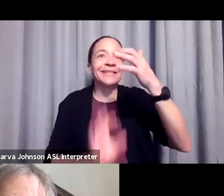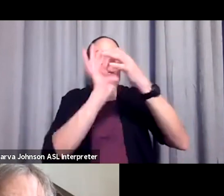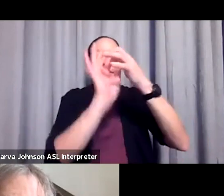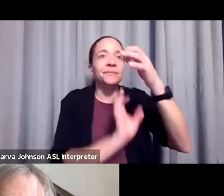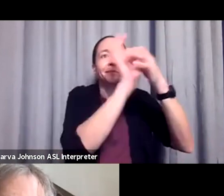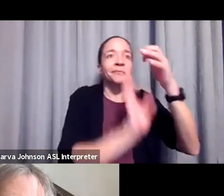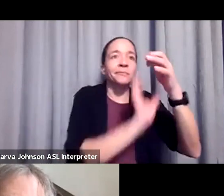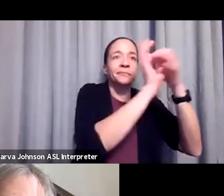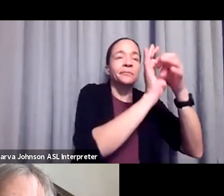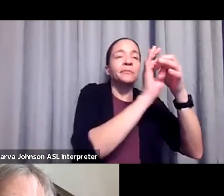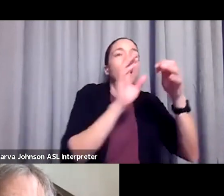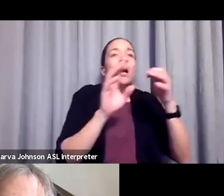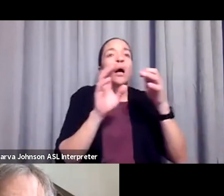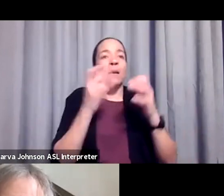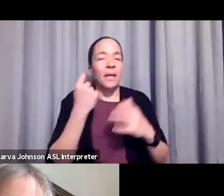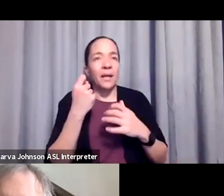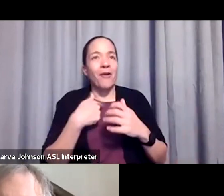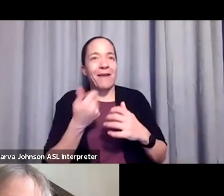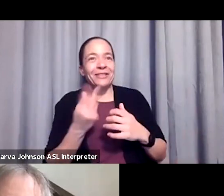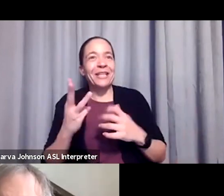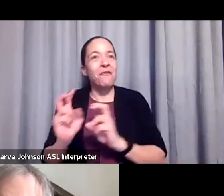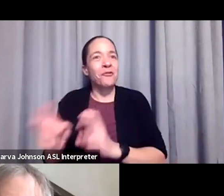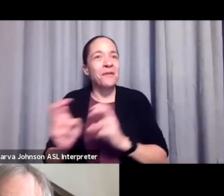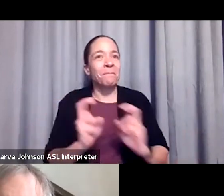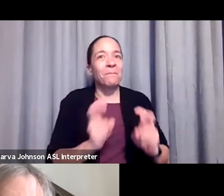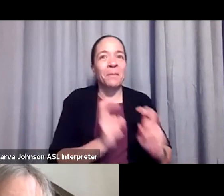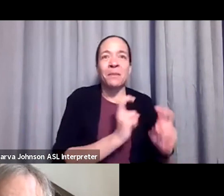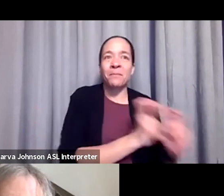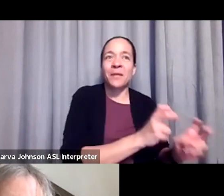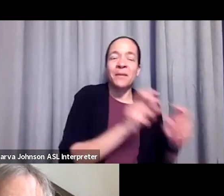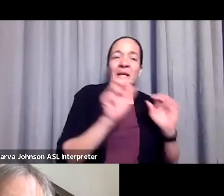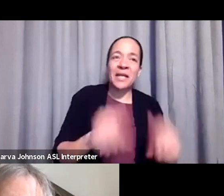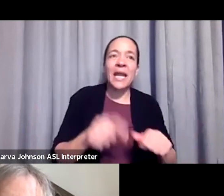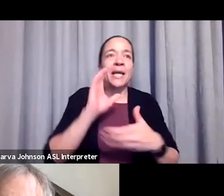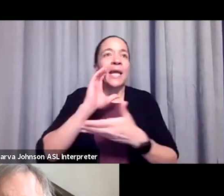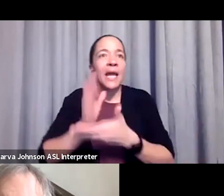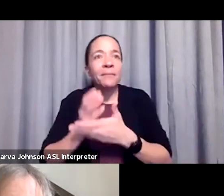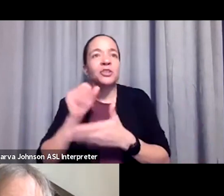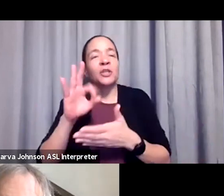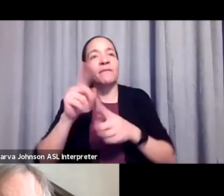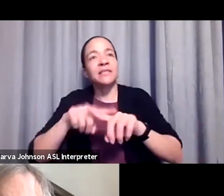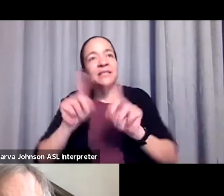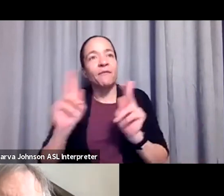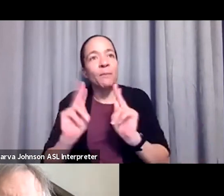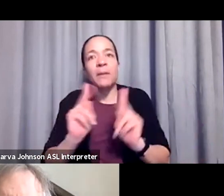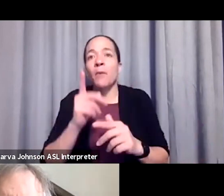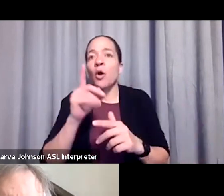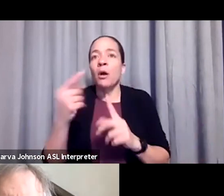several ways that you can bring in other themes, images of different people, for example, back to the idea of using